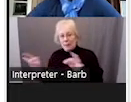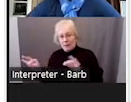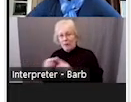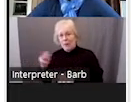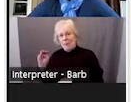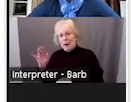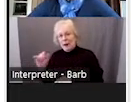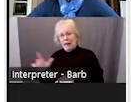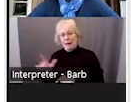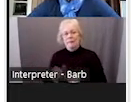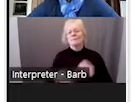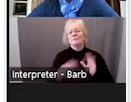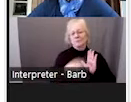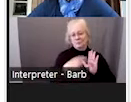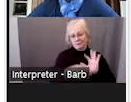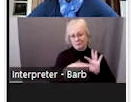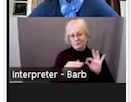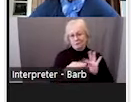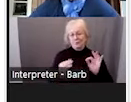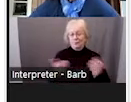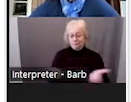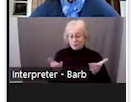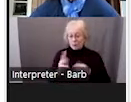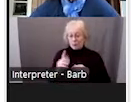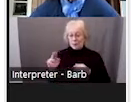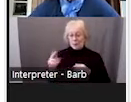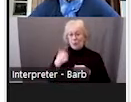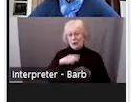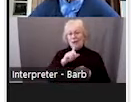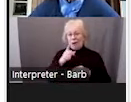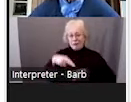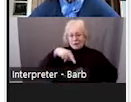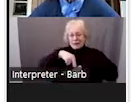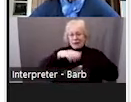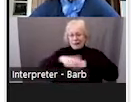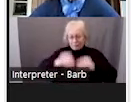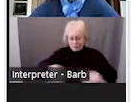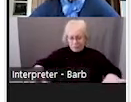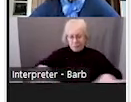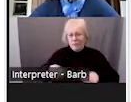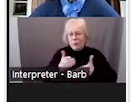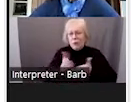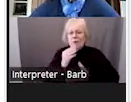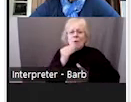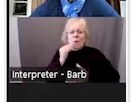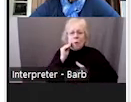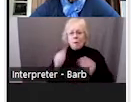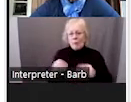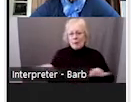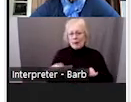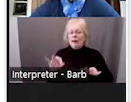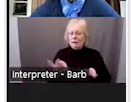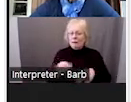In Minnesota, we are standing on Minnesota Makoche, the rightful homelands of the four Dakota